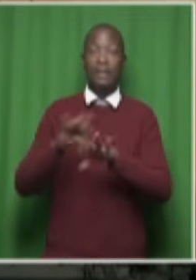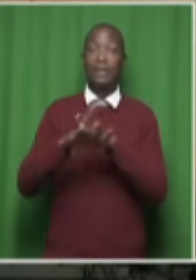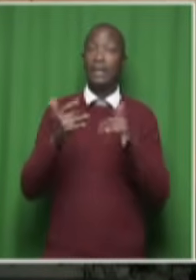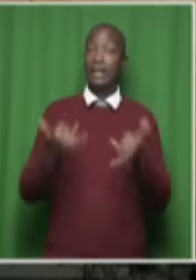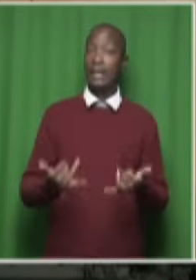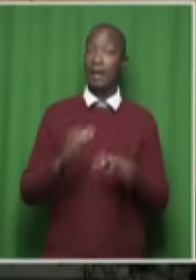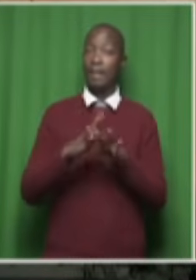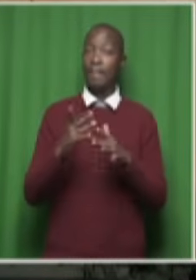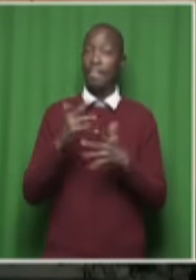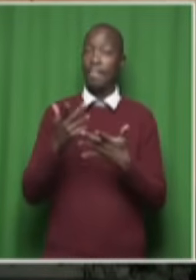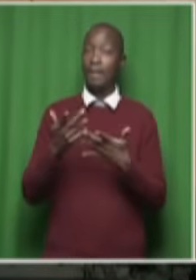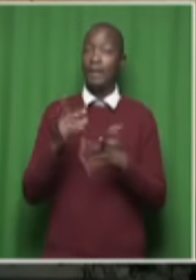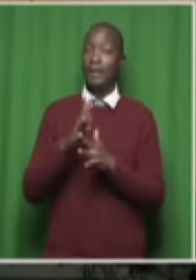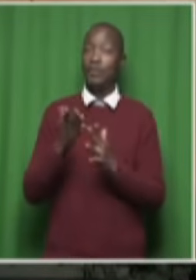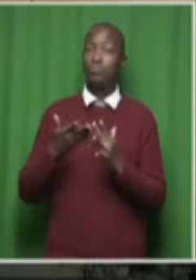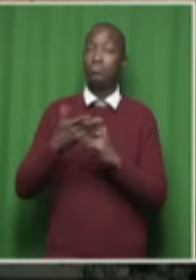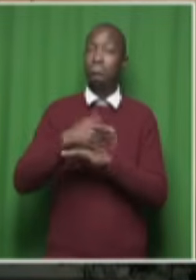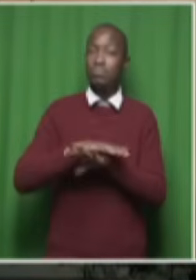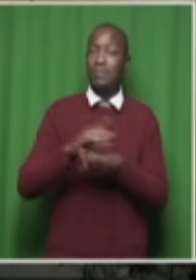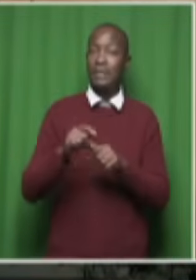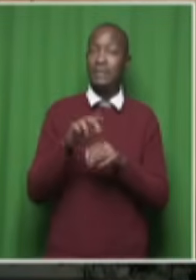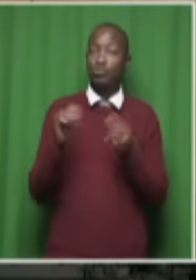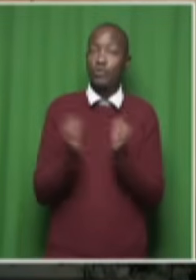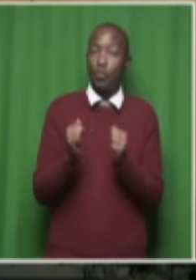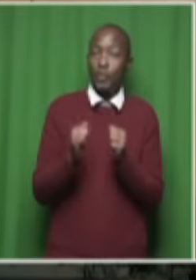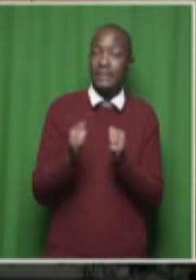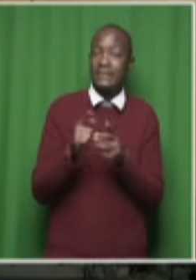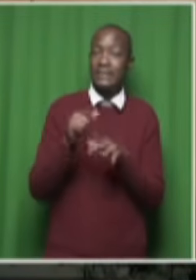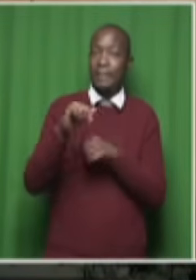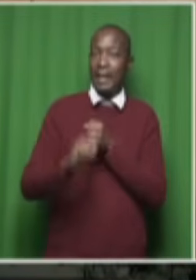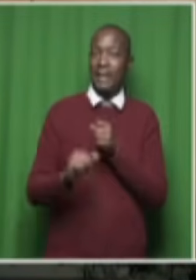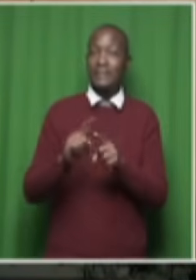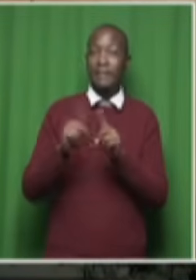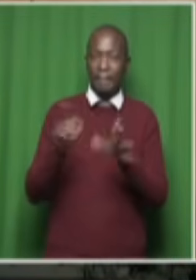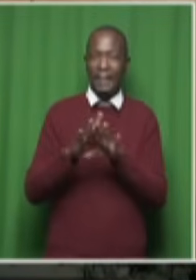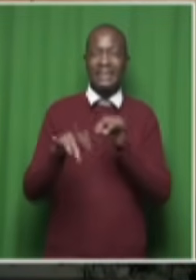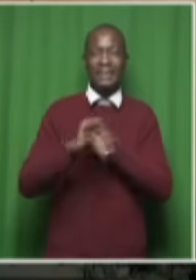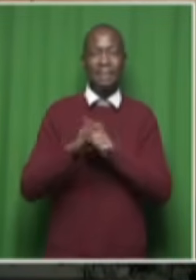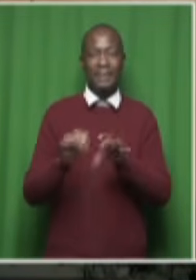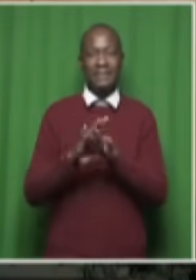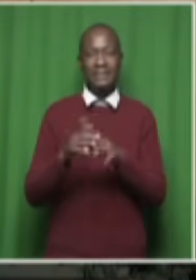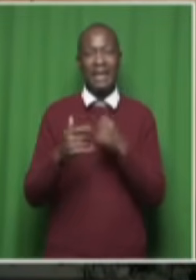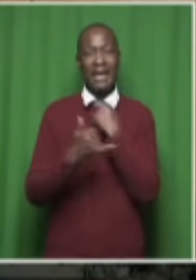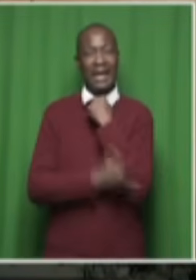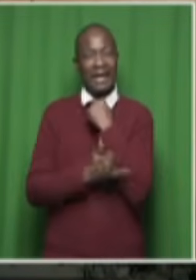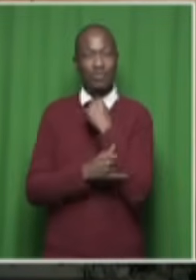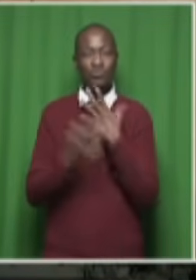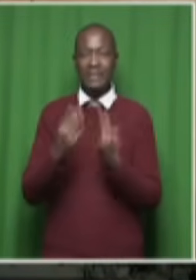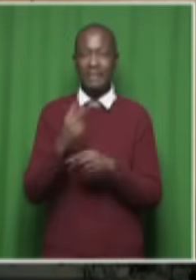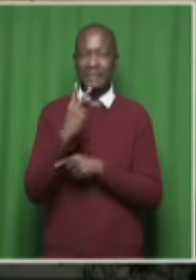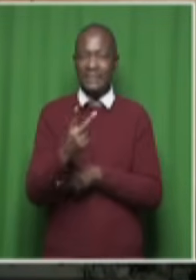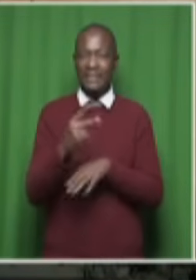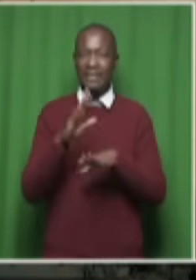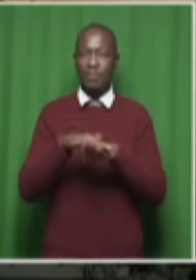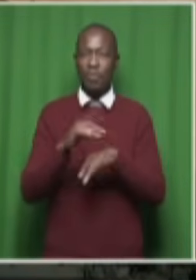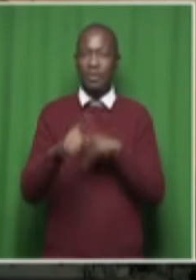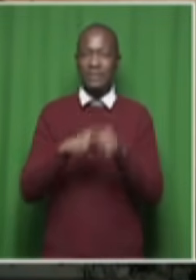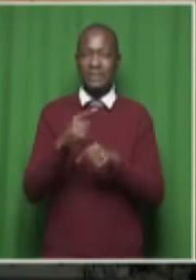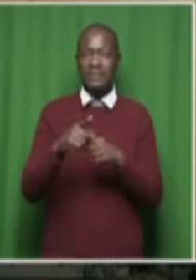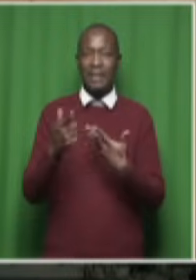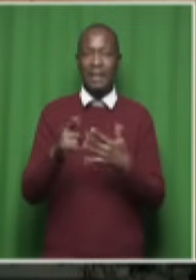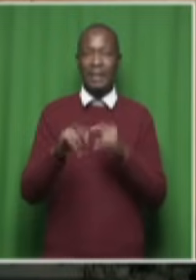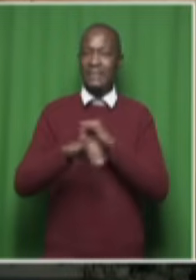they're actually going into more the winter months, but they are still breaking records. Countries have seen more of these